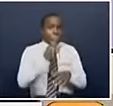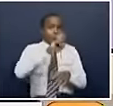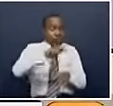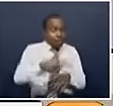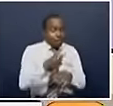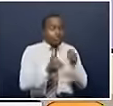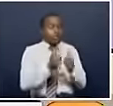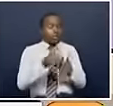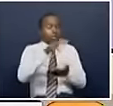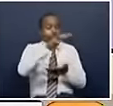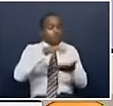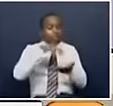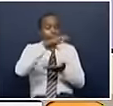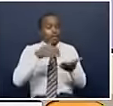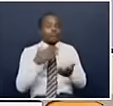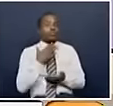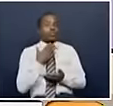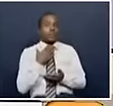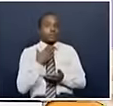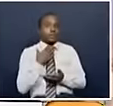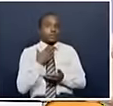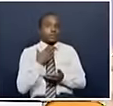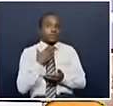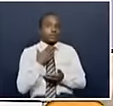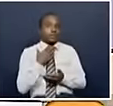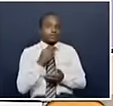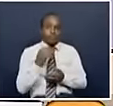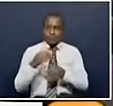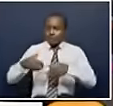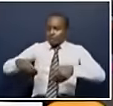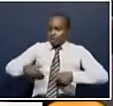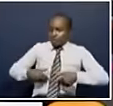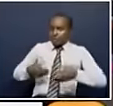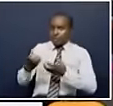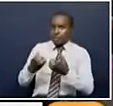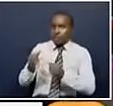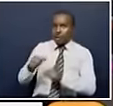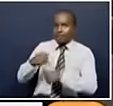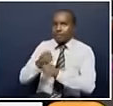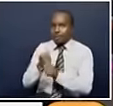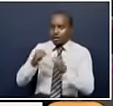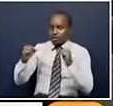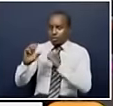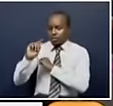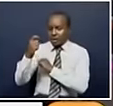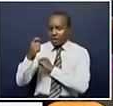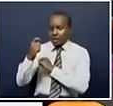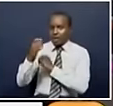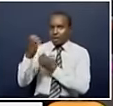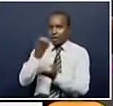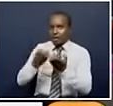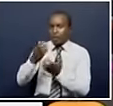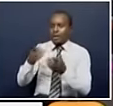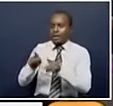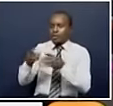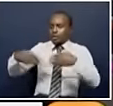that supermarkets would be requiring. Youth entrepreneurship can build a stronger Kenya economically. And as we close, Jane, I'd like you to